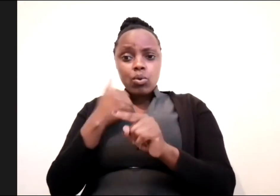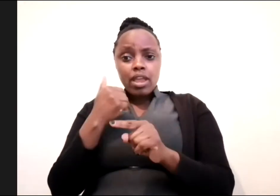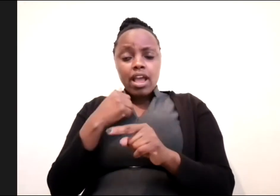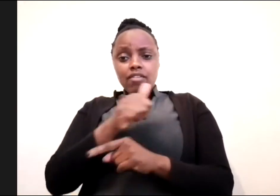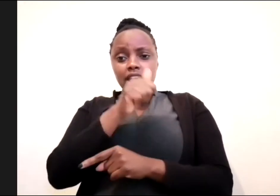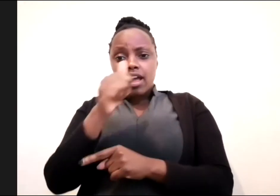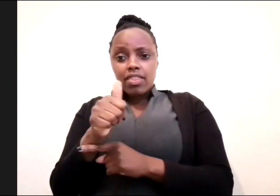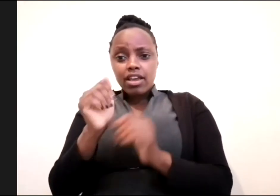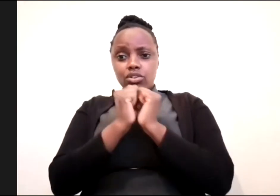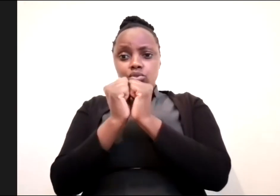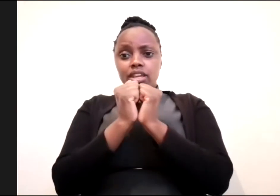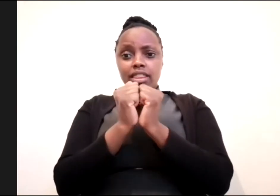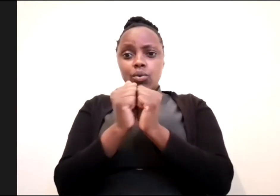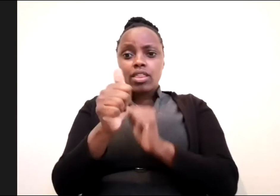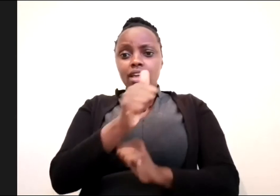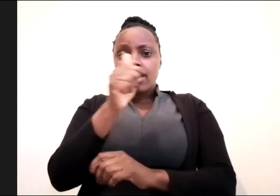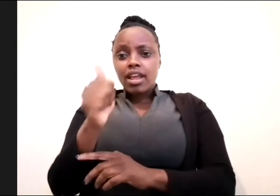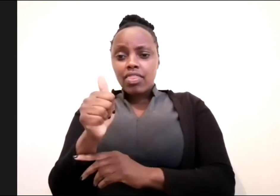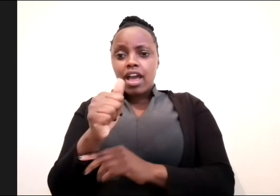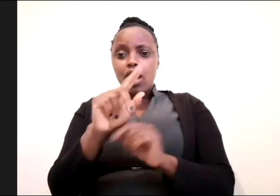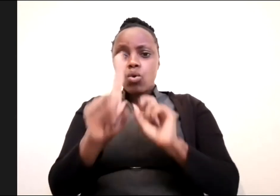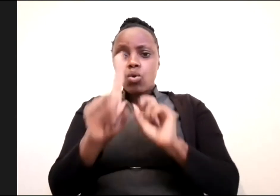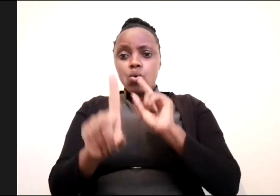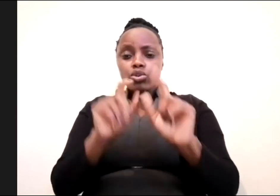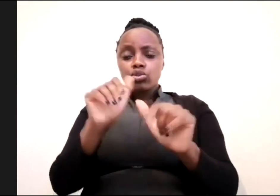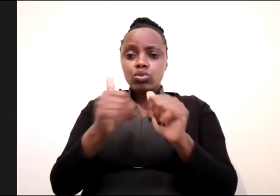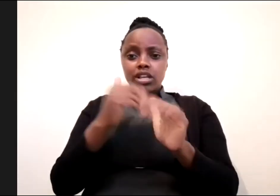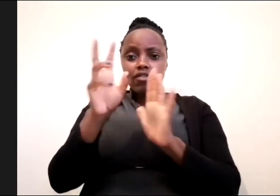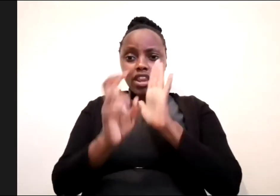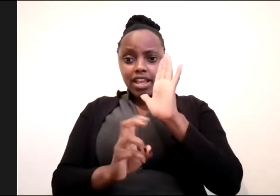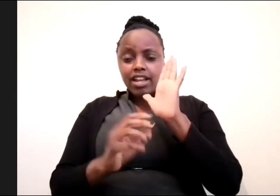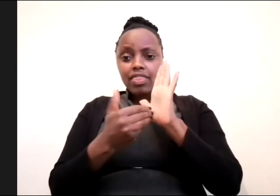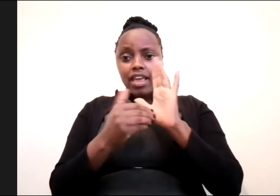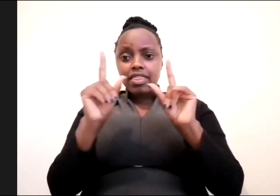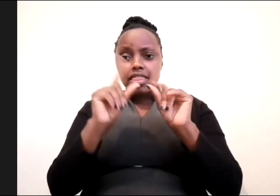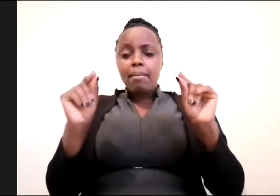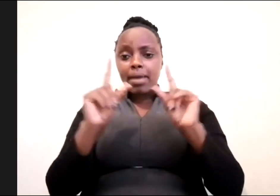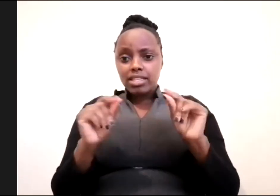with another technical questions that I have read in the chat box.